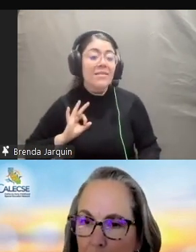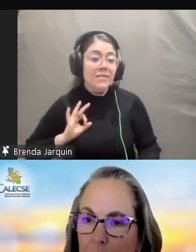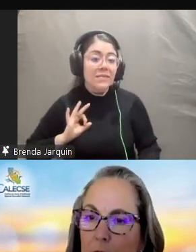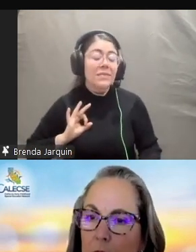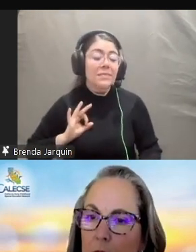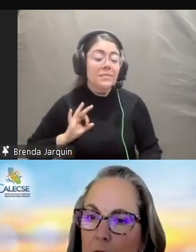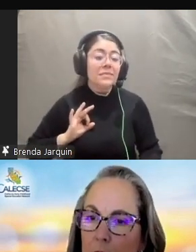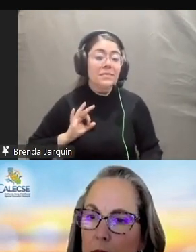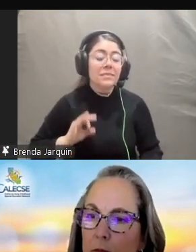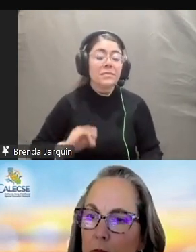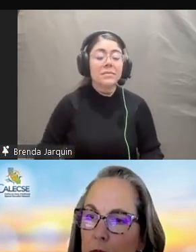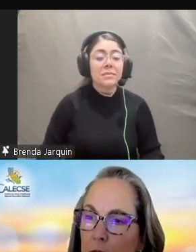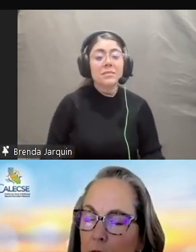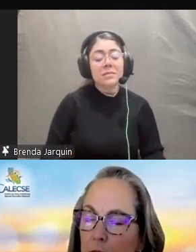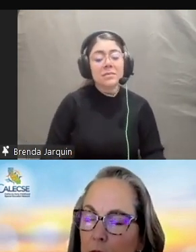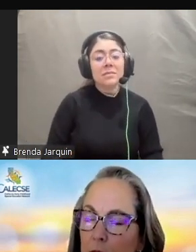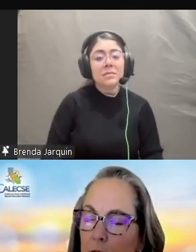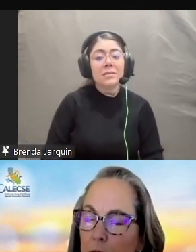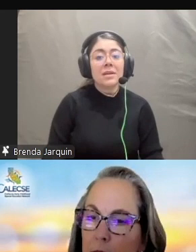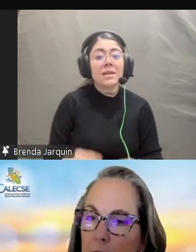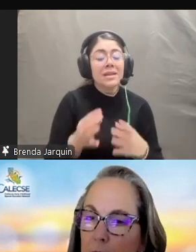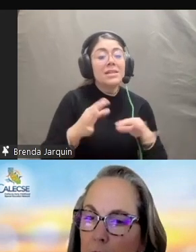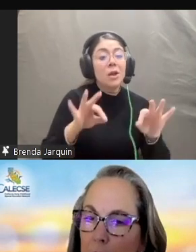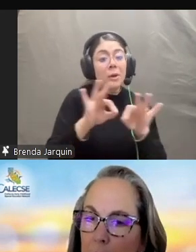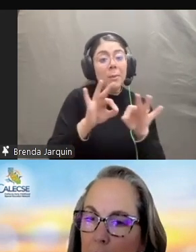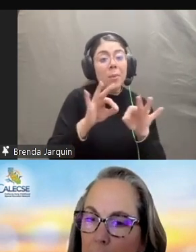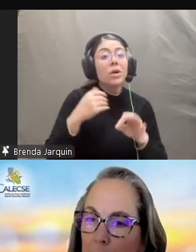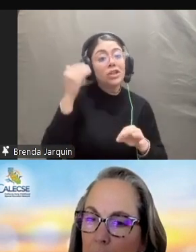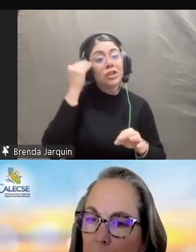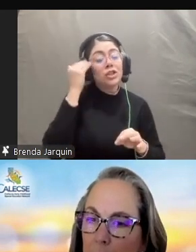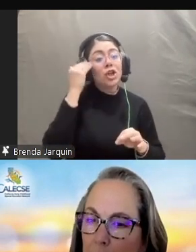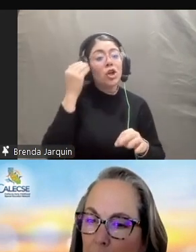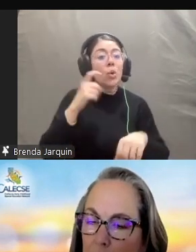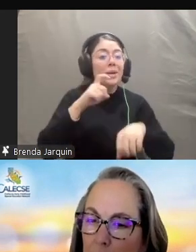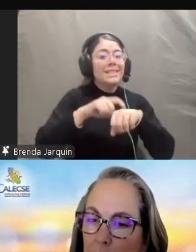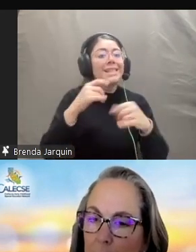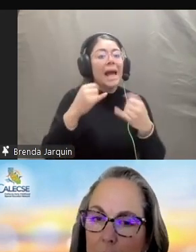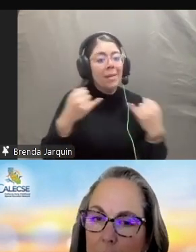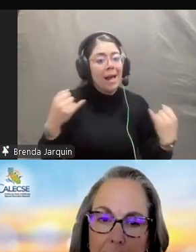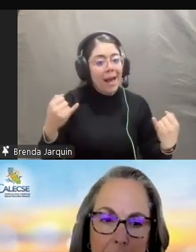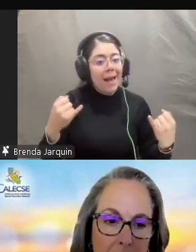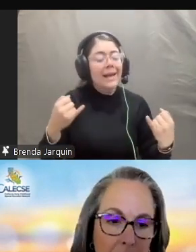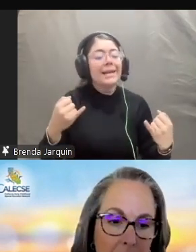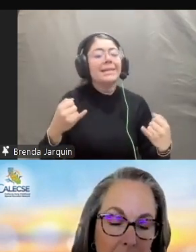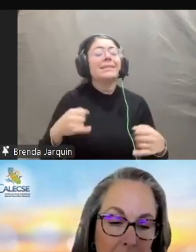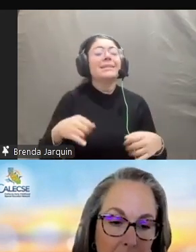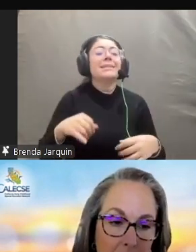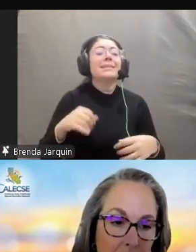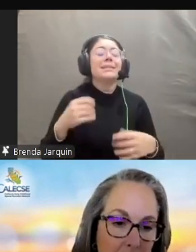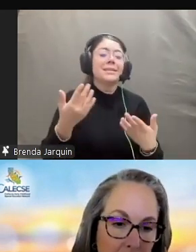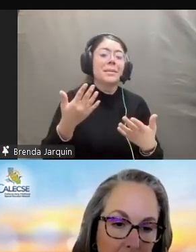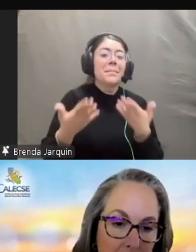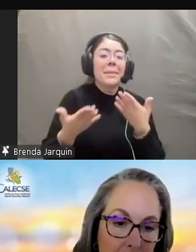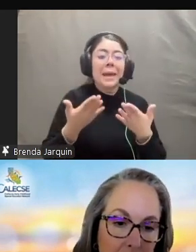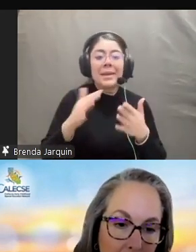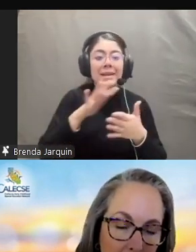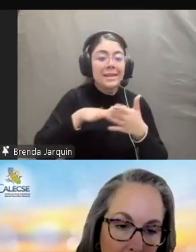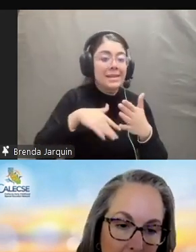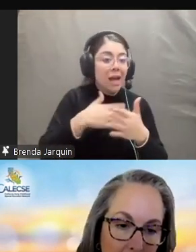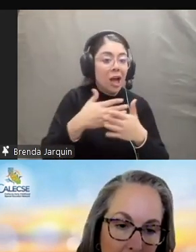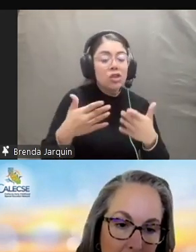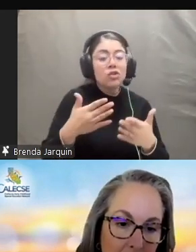transition rules, required timelines, school breaks, etc. So all the important pieces to make sure that